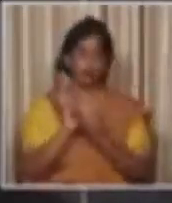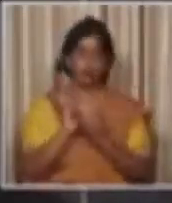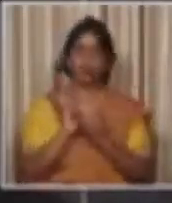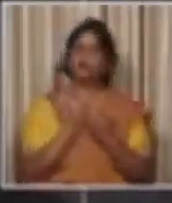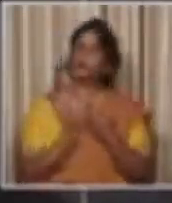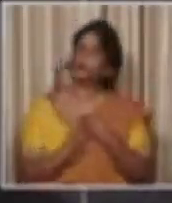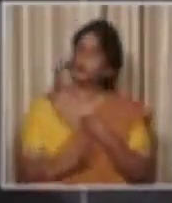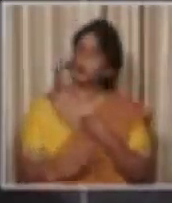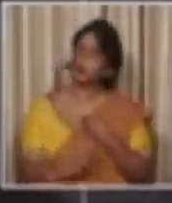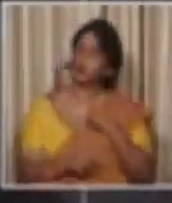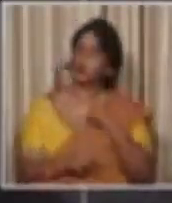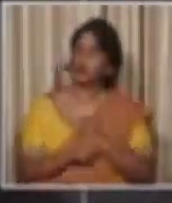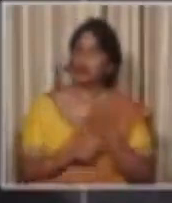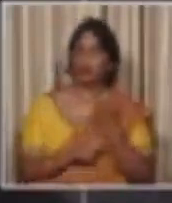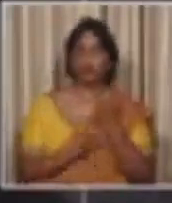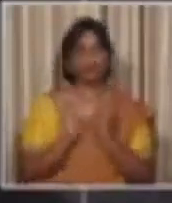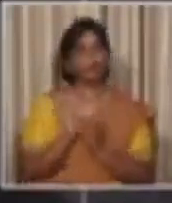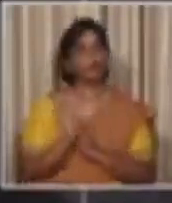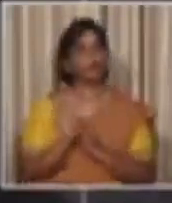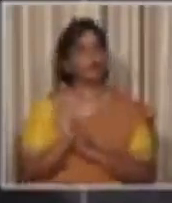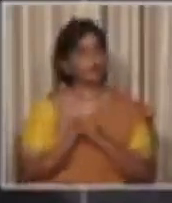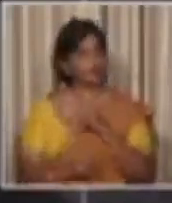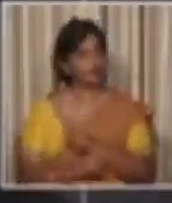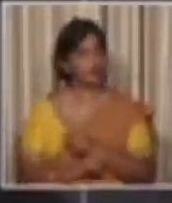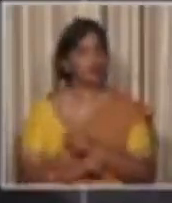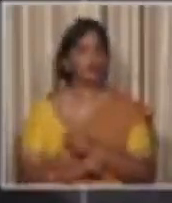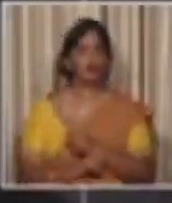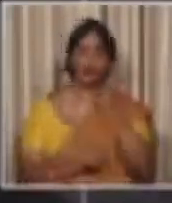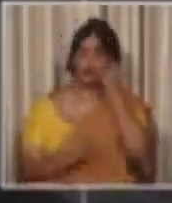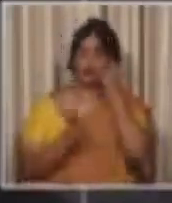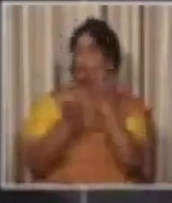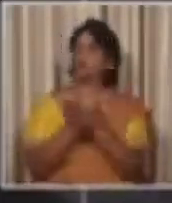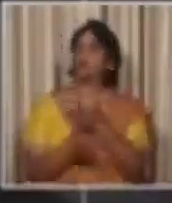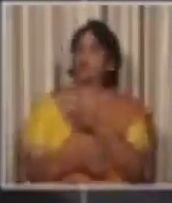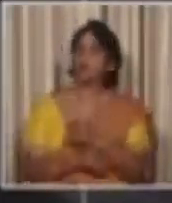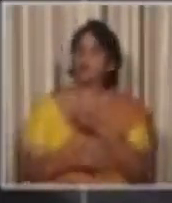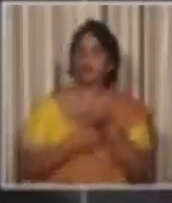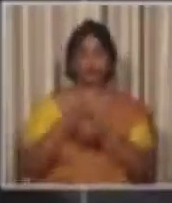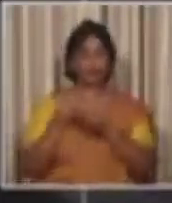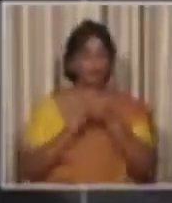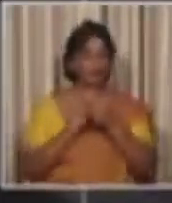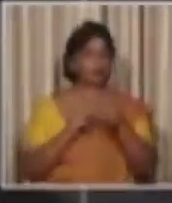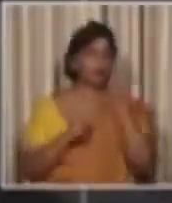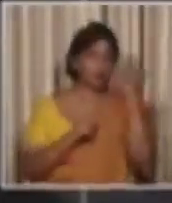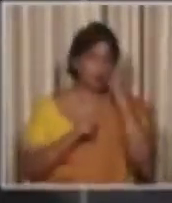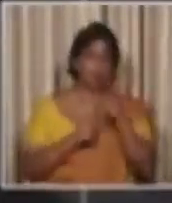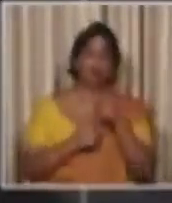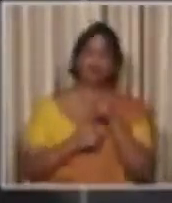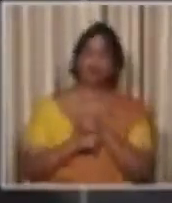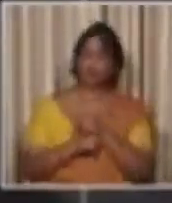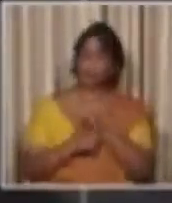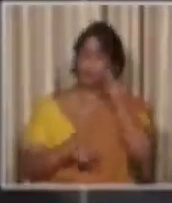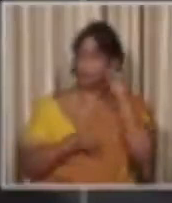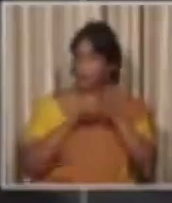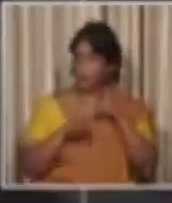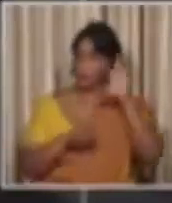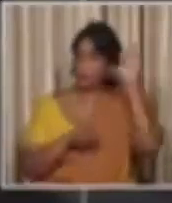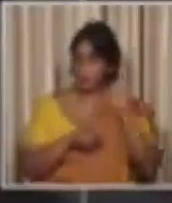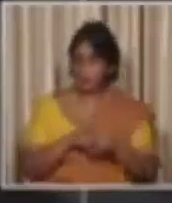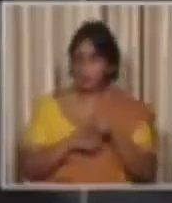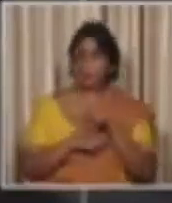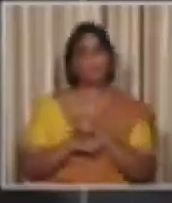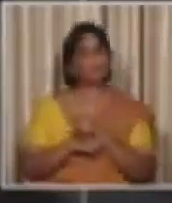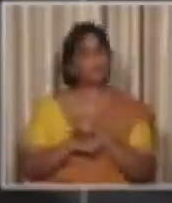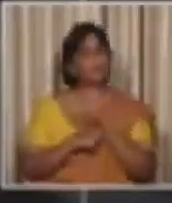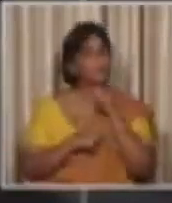Finance, Dr. Harshadi Silva, also looks into this transaction, brings these officials and find out on what basis was this sale done, why